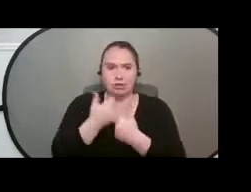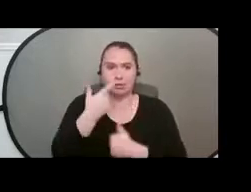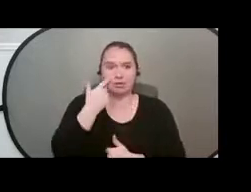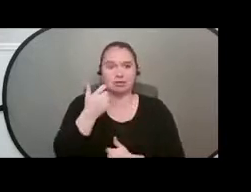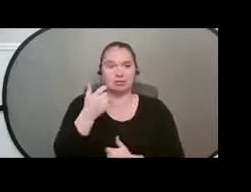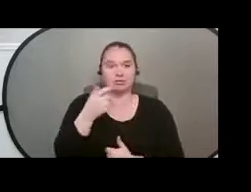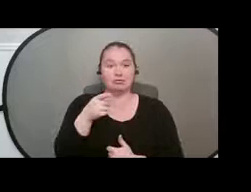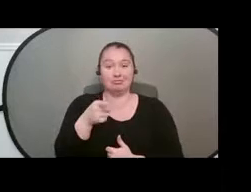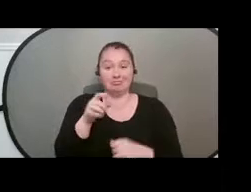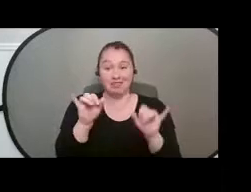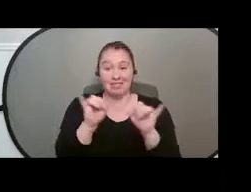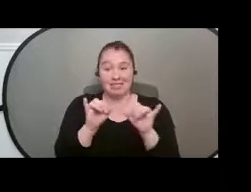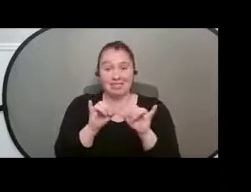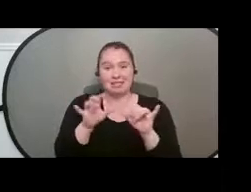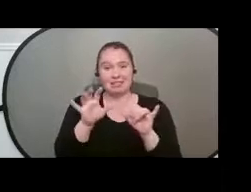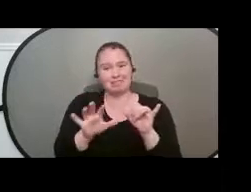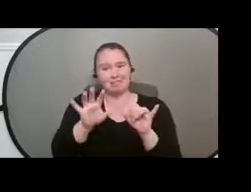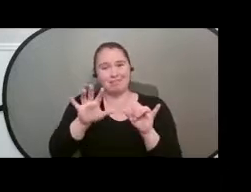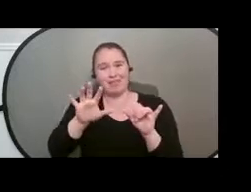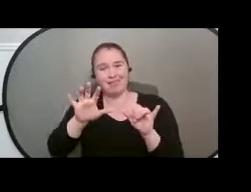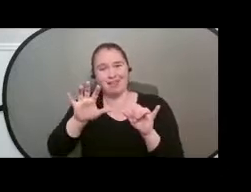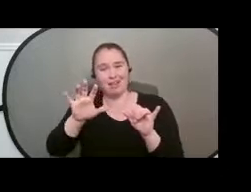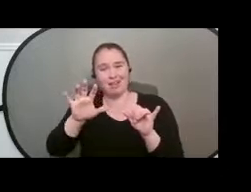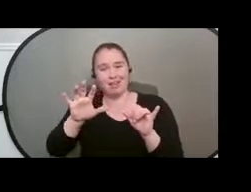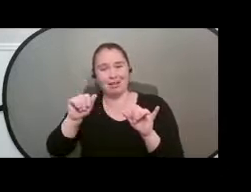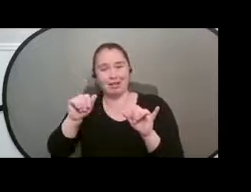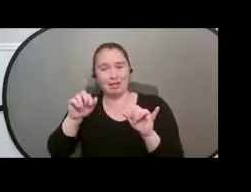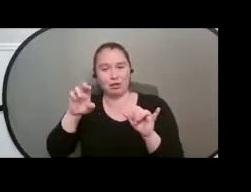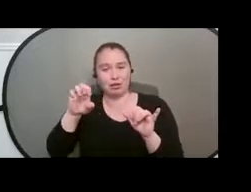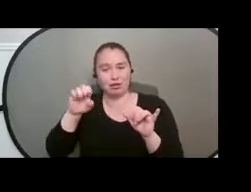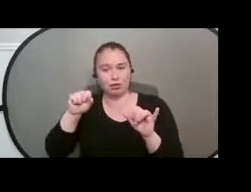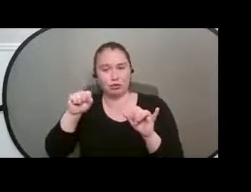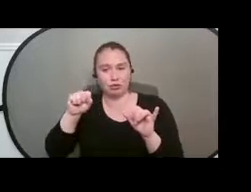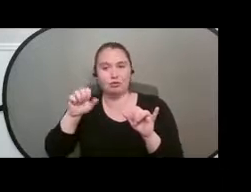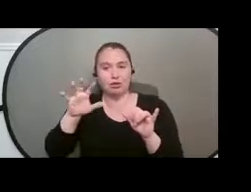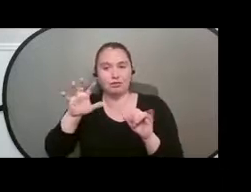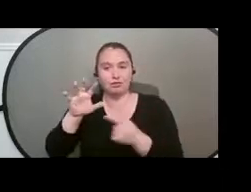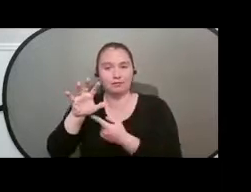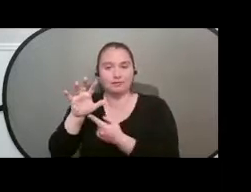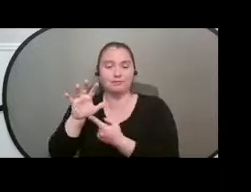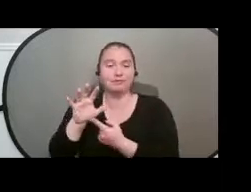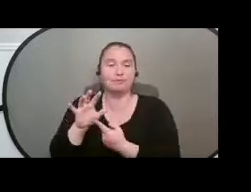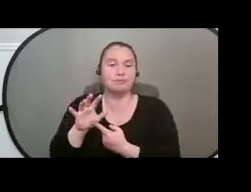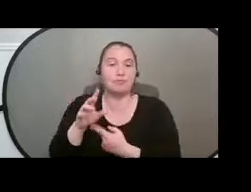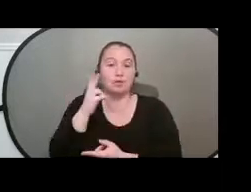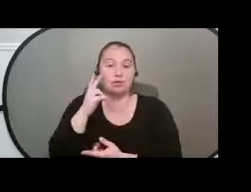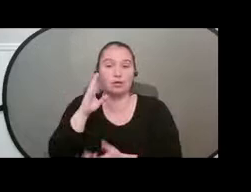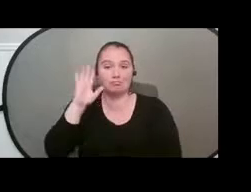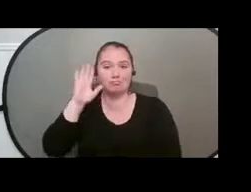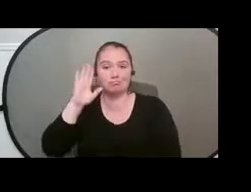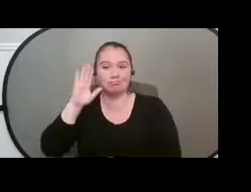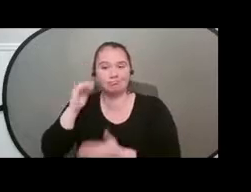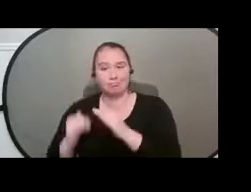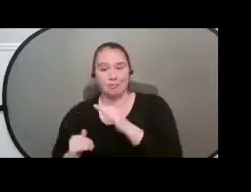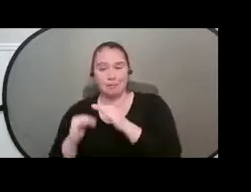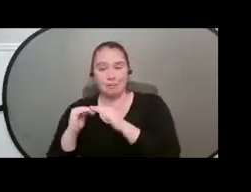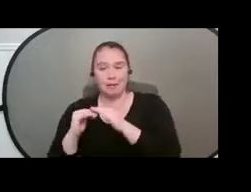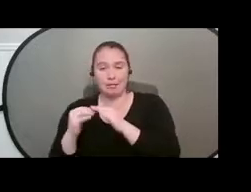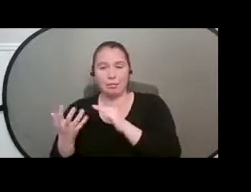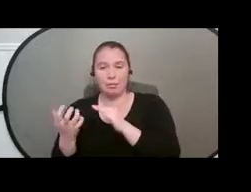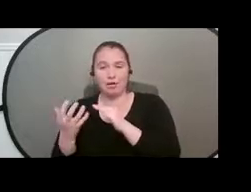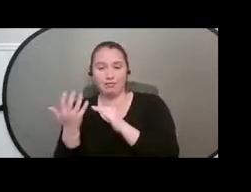being just a touch over 5 acres. That again, we usually look at a minimum of 15 up to 20 for an elementary school